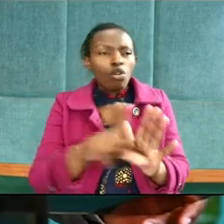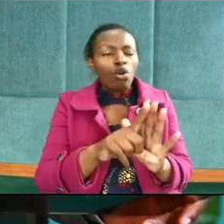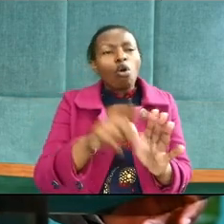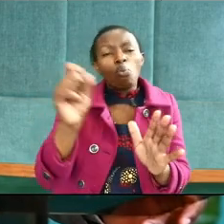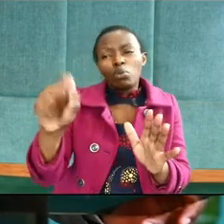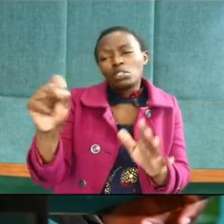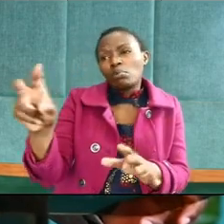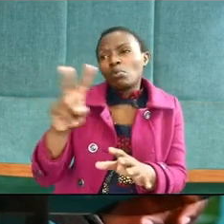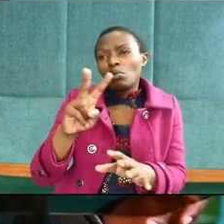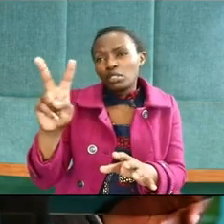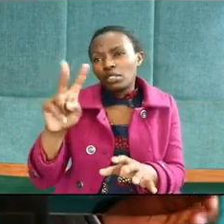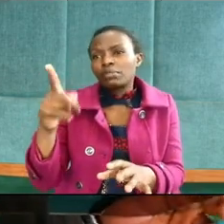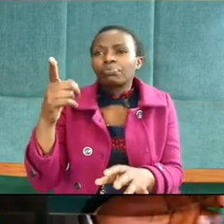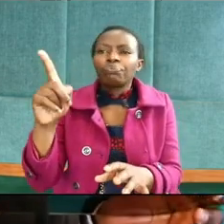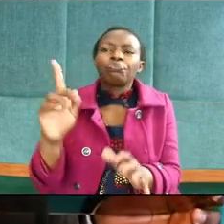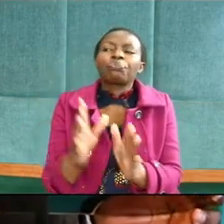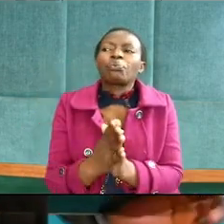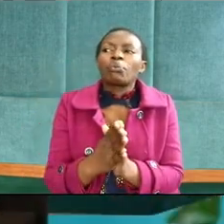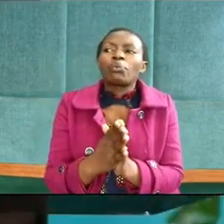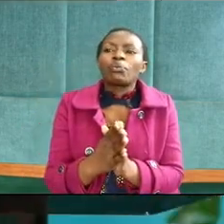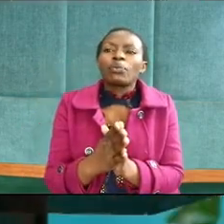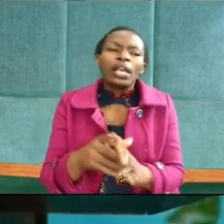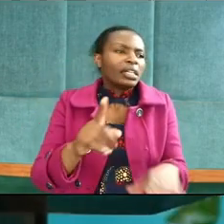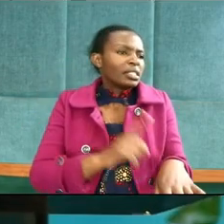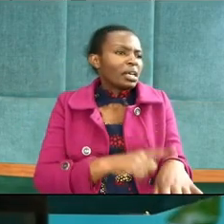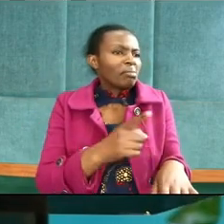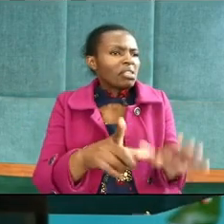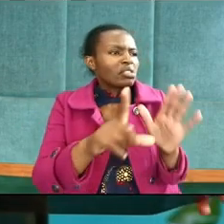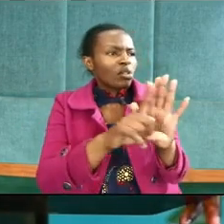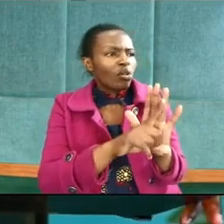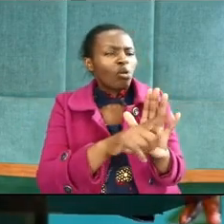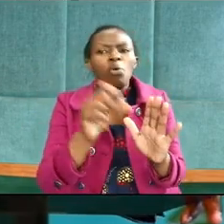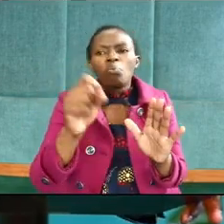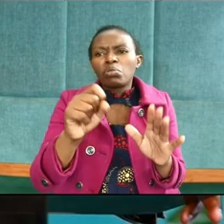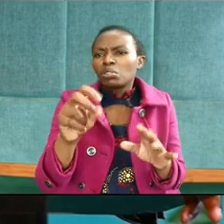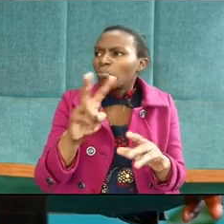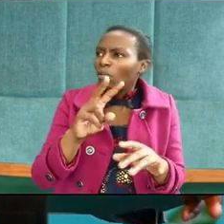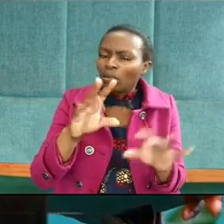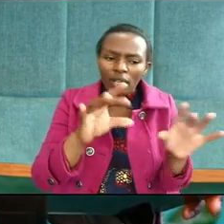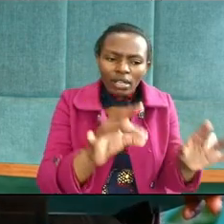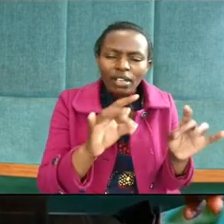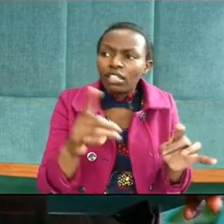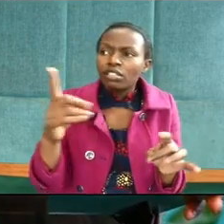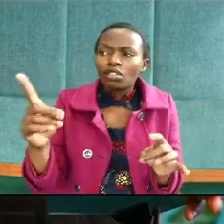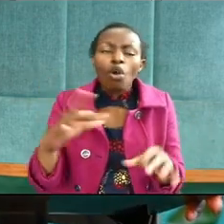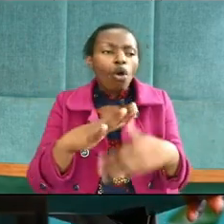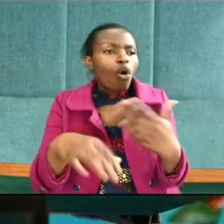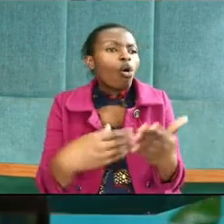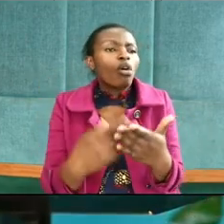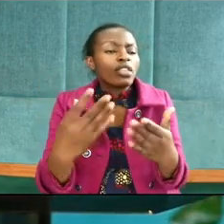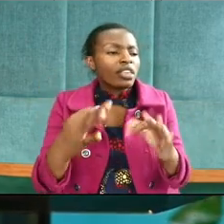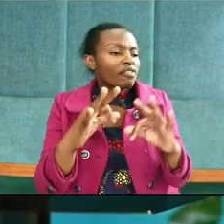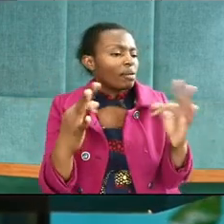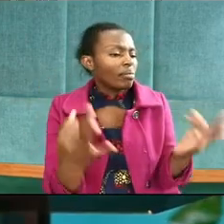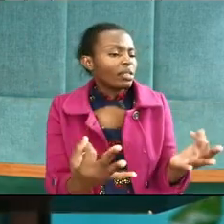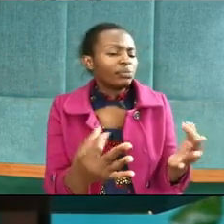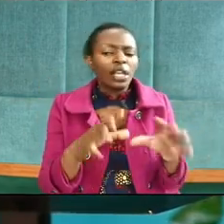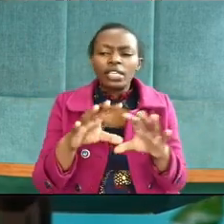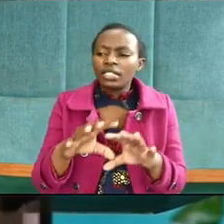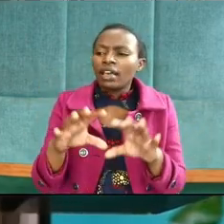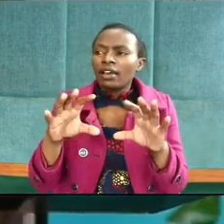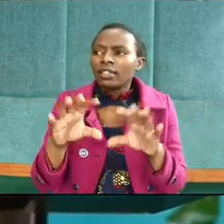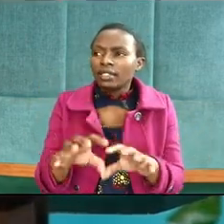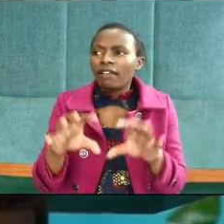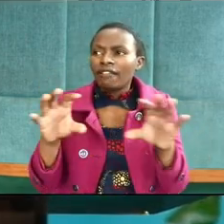you. And if the law faces you, the rest of the family suffers. But if we